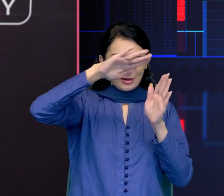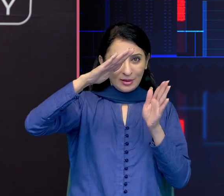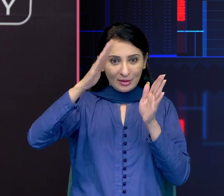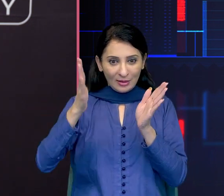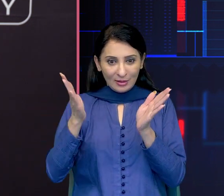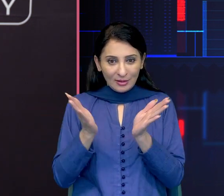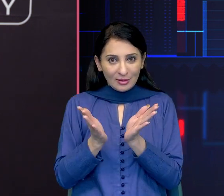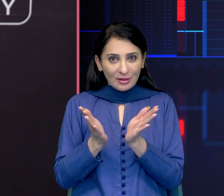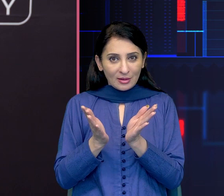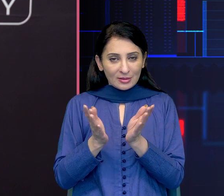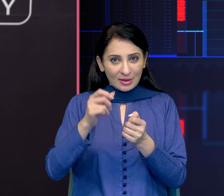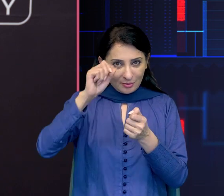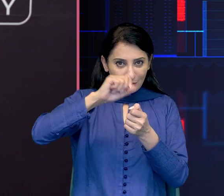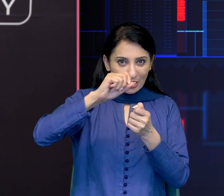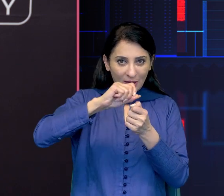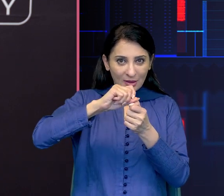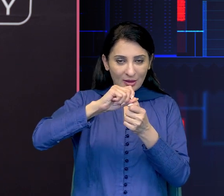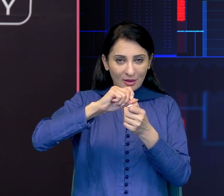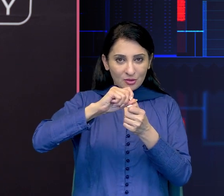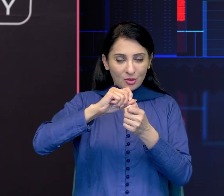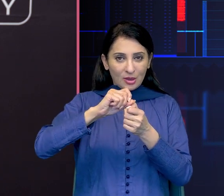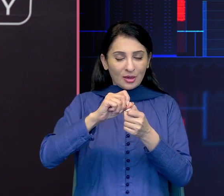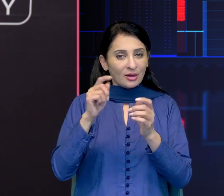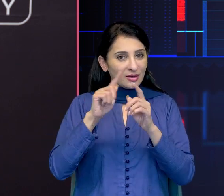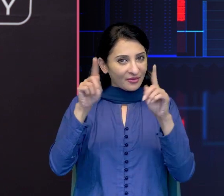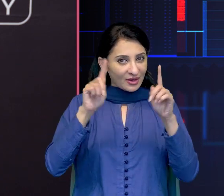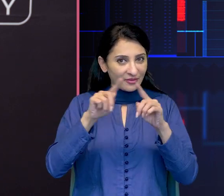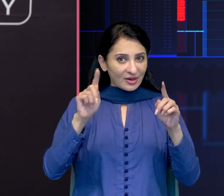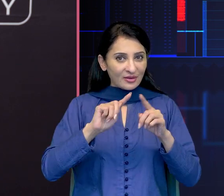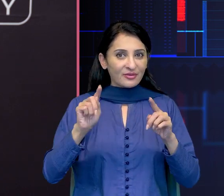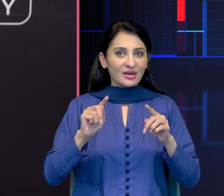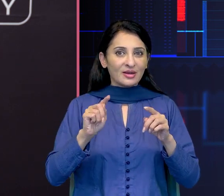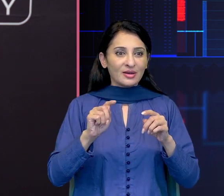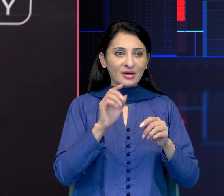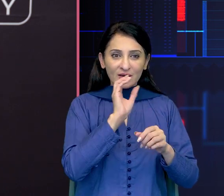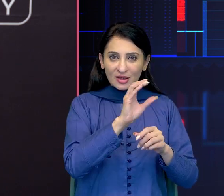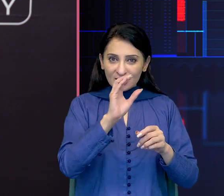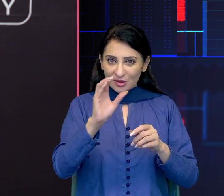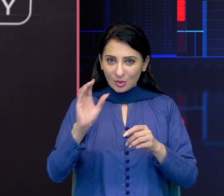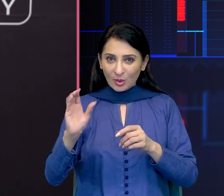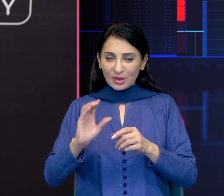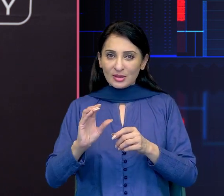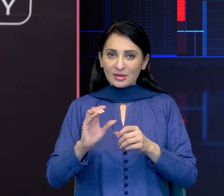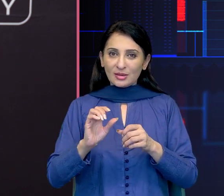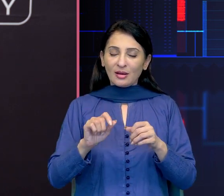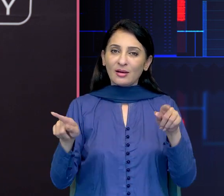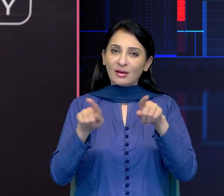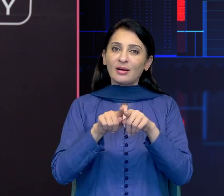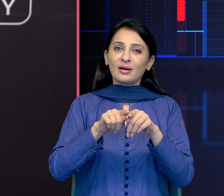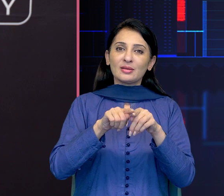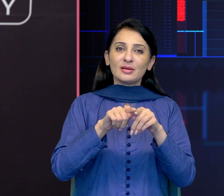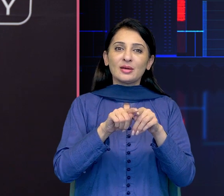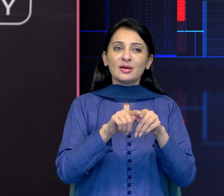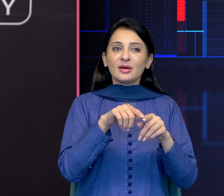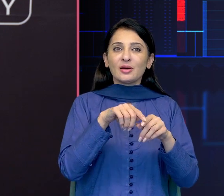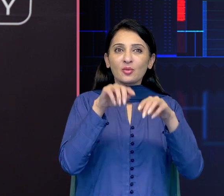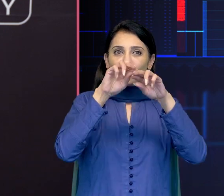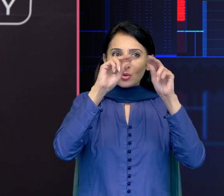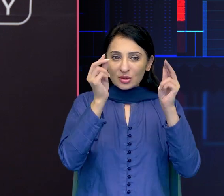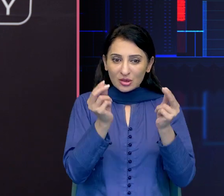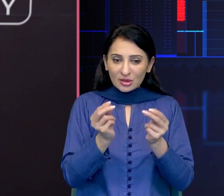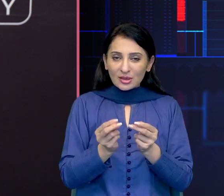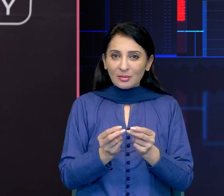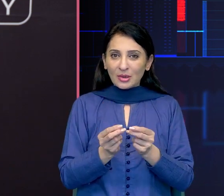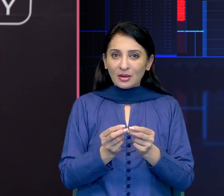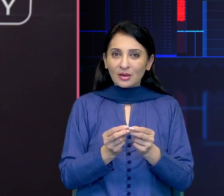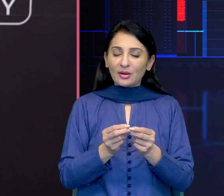structures with different materials, which were very unconventional, and unconventional in the sense they